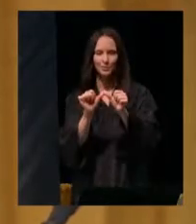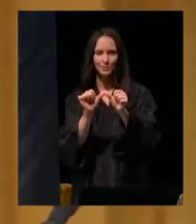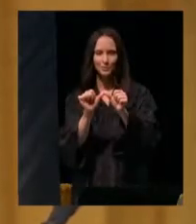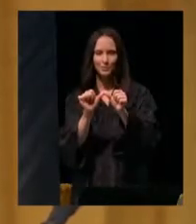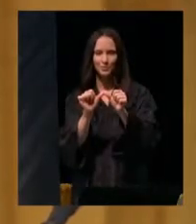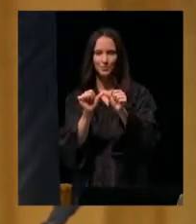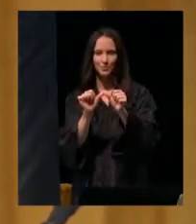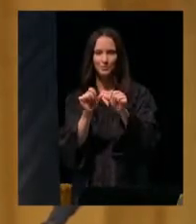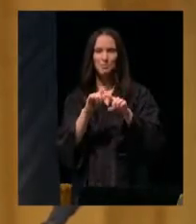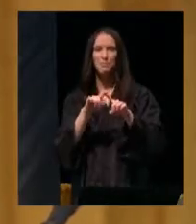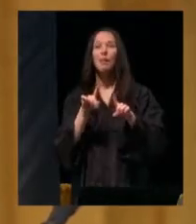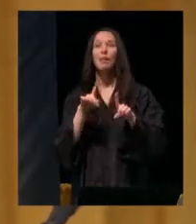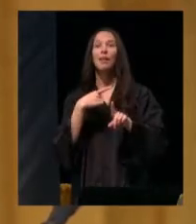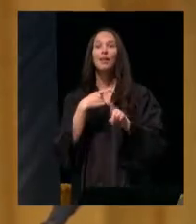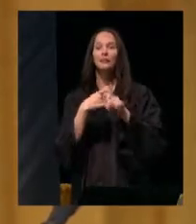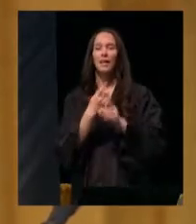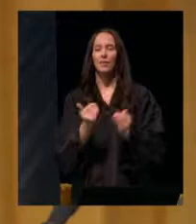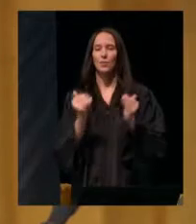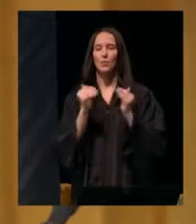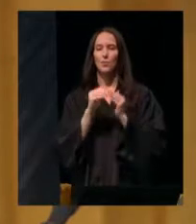a new acronym.